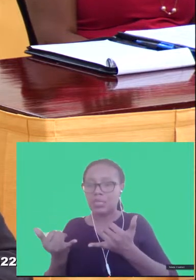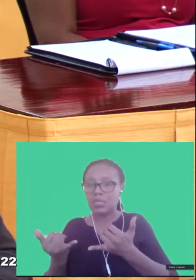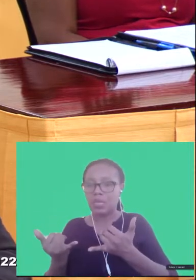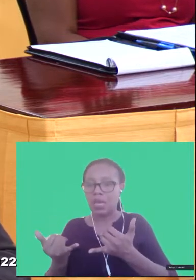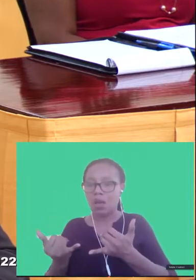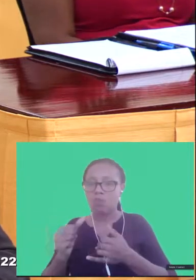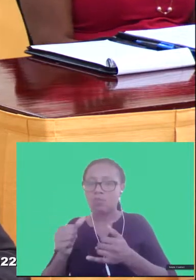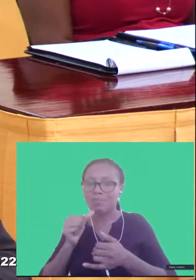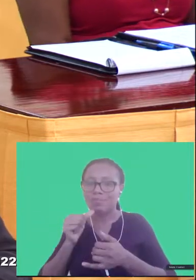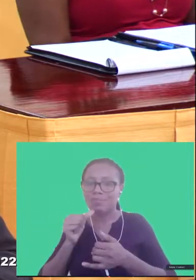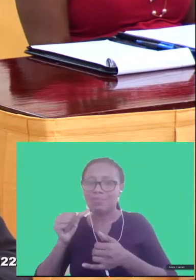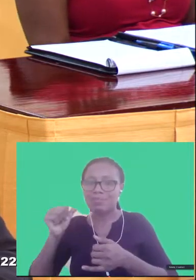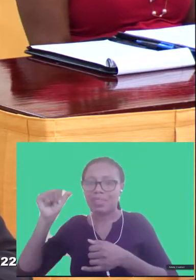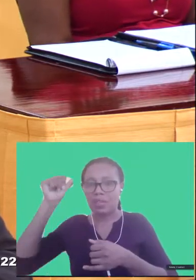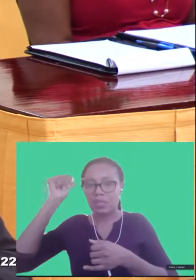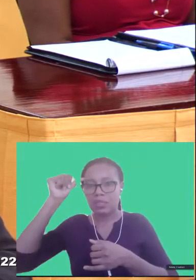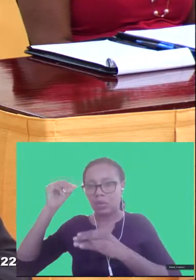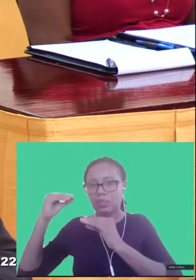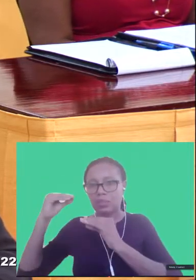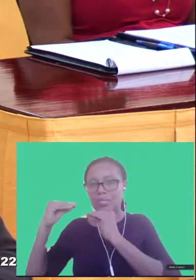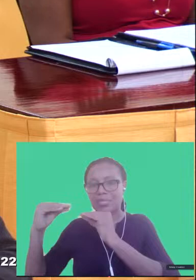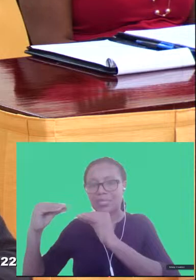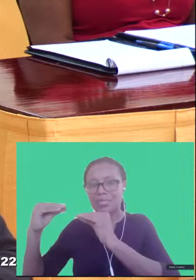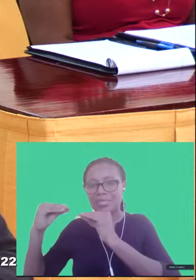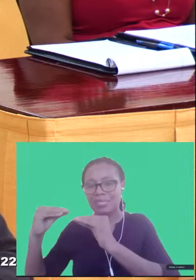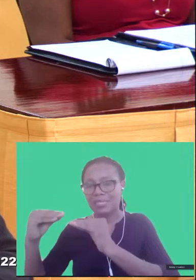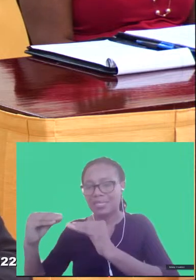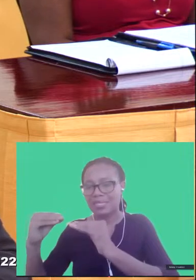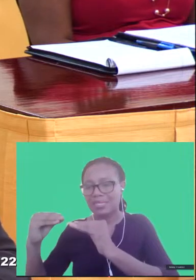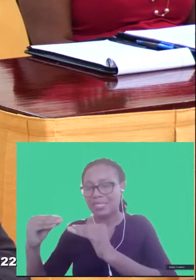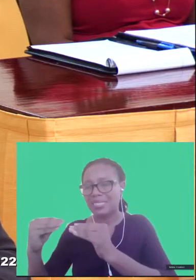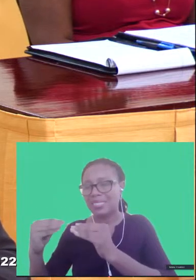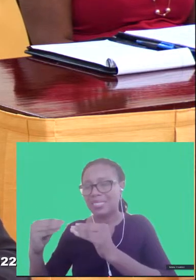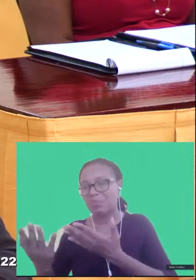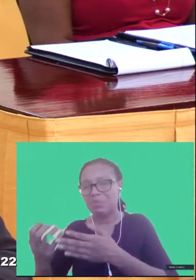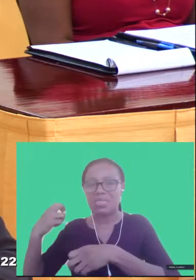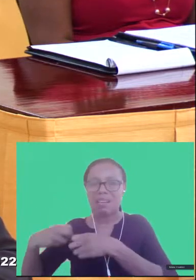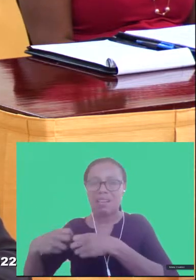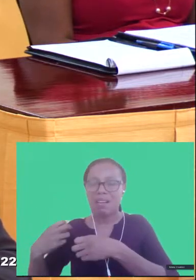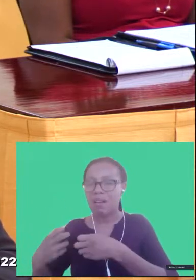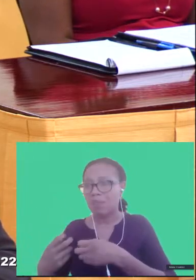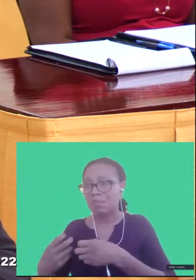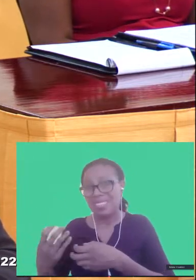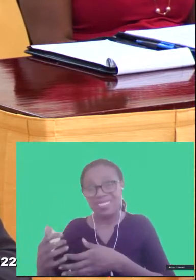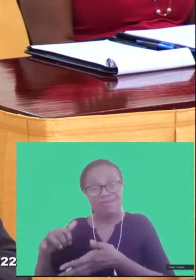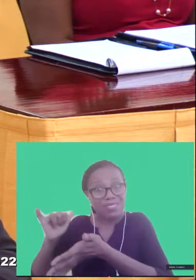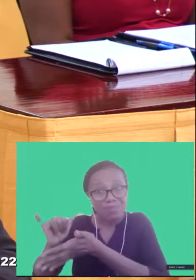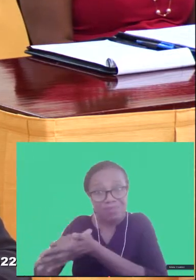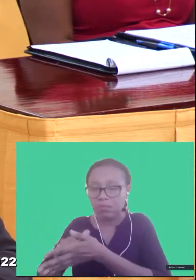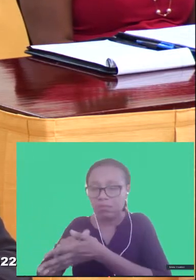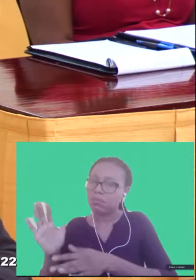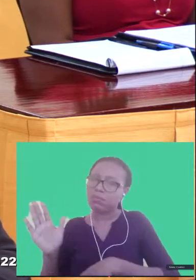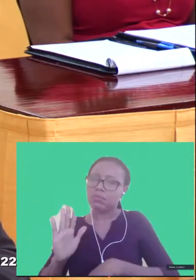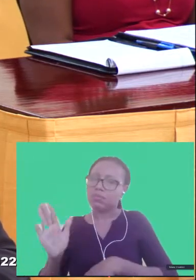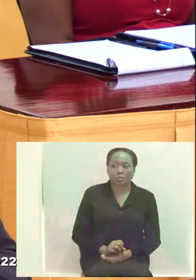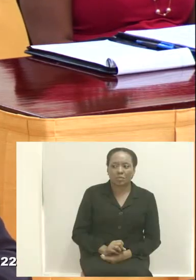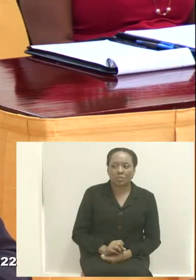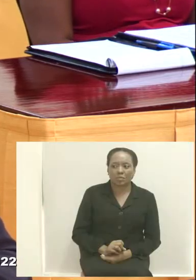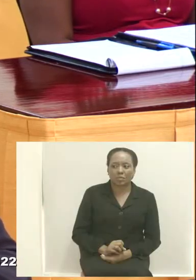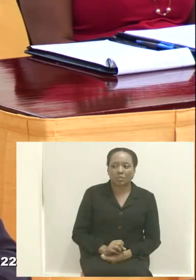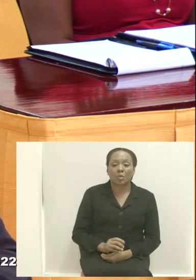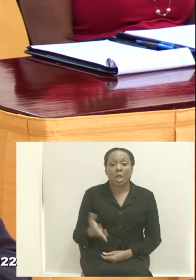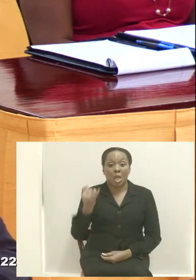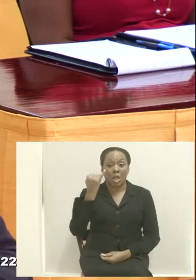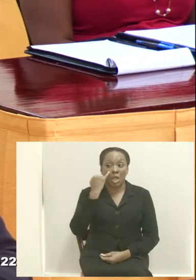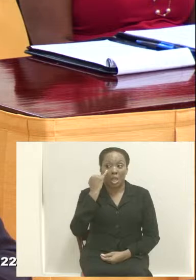time badly spent or badly invested. But ma'am, we all know that if we can start with our little children, and if we can say